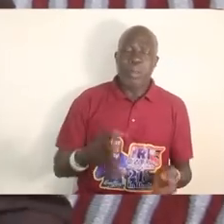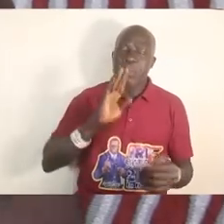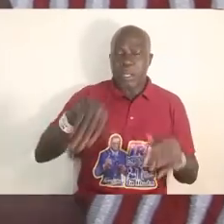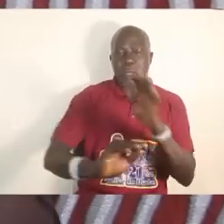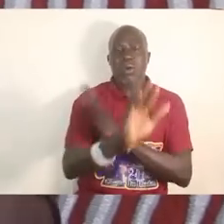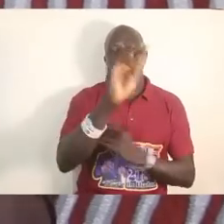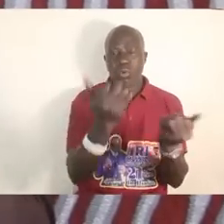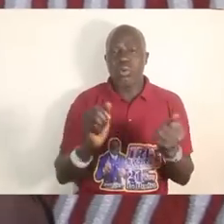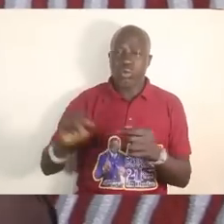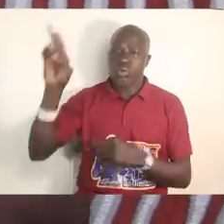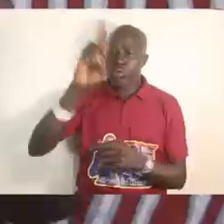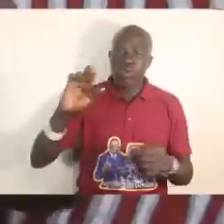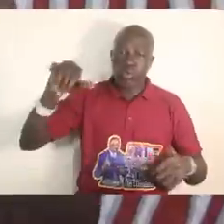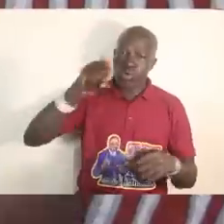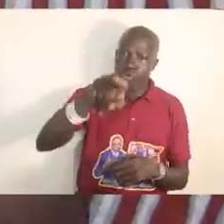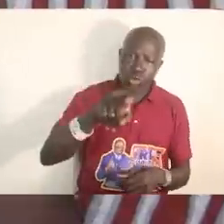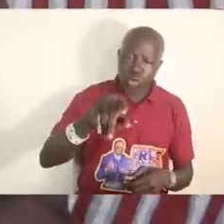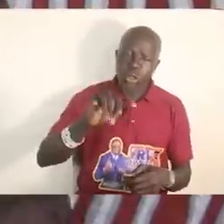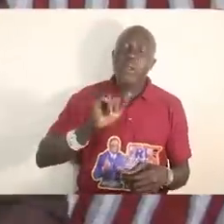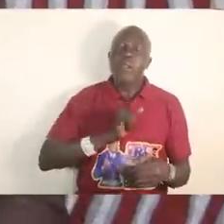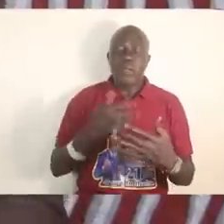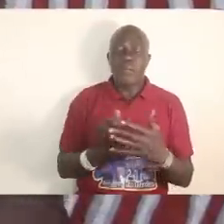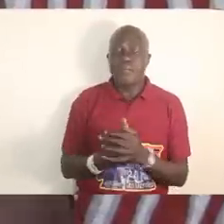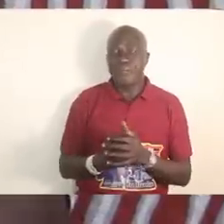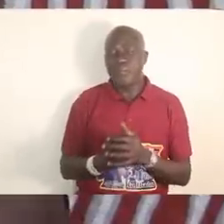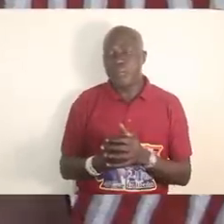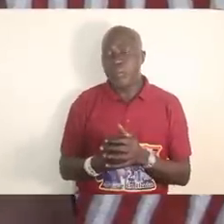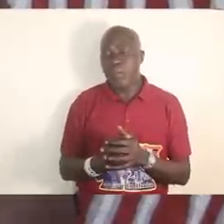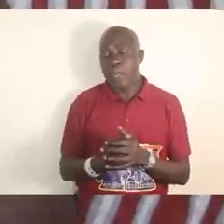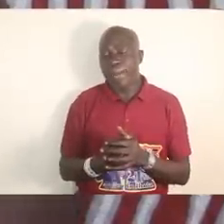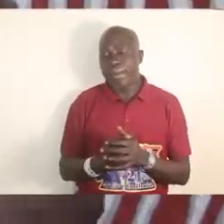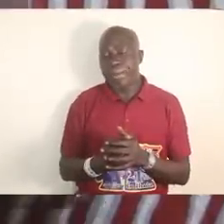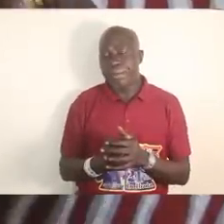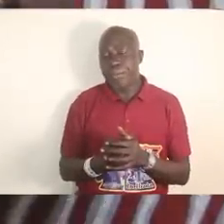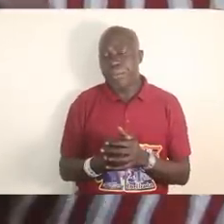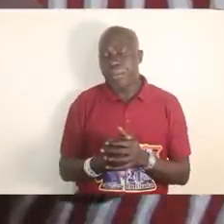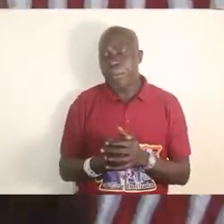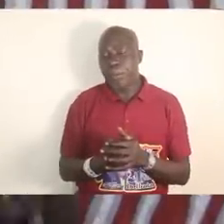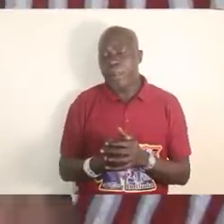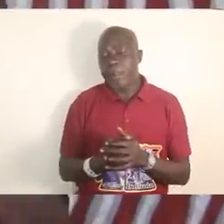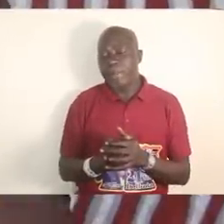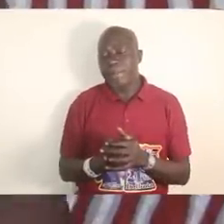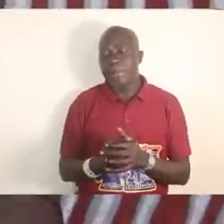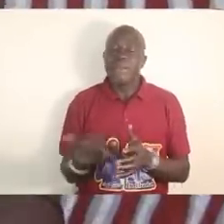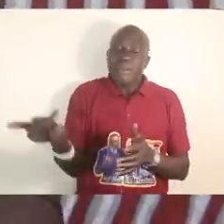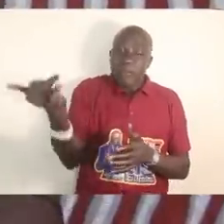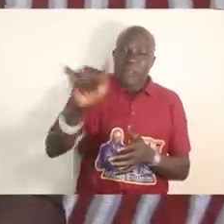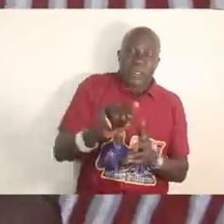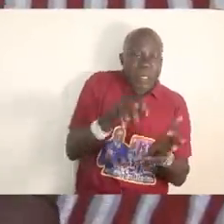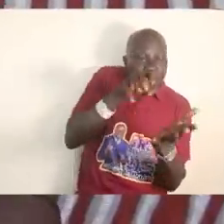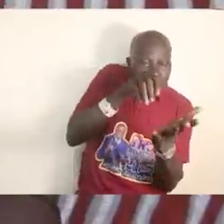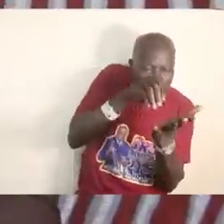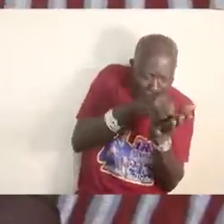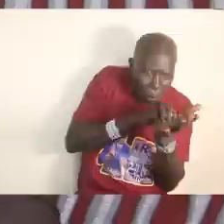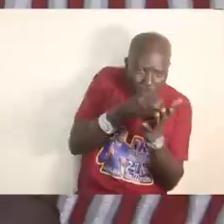wants to use you. Ebba me sa. Jesus. Ebba me kawe sa. Read further. Once he gone, he man or God go. One guy more God. The more the work of the